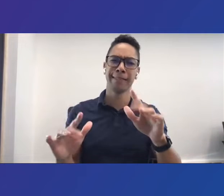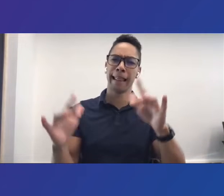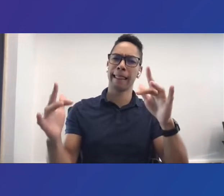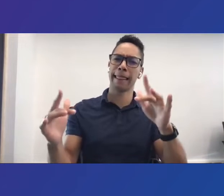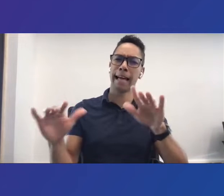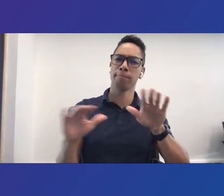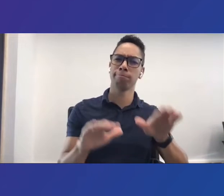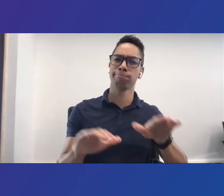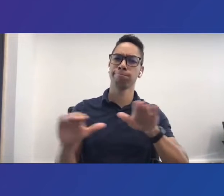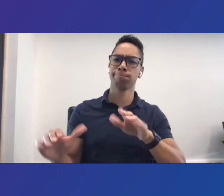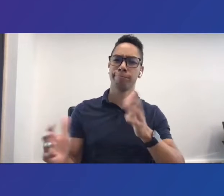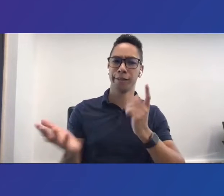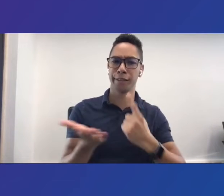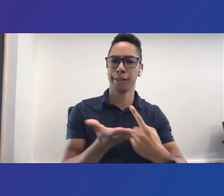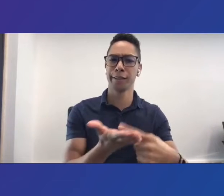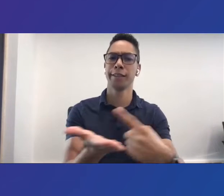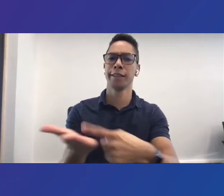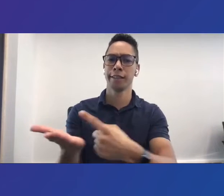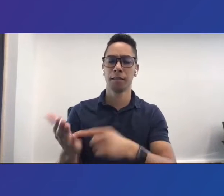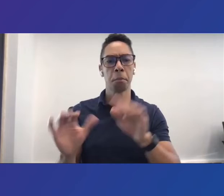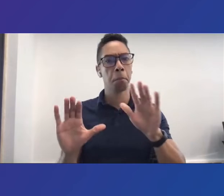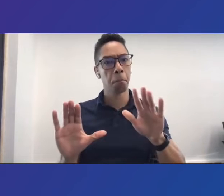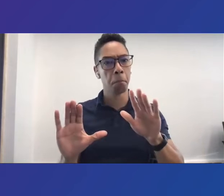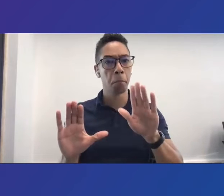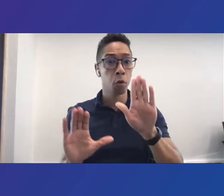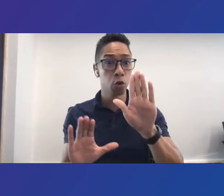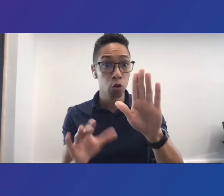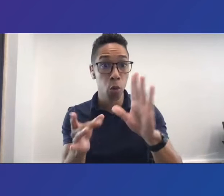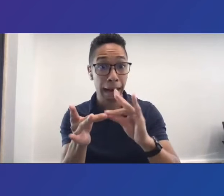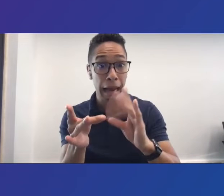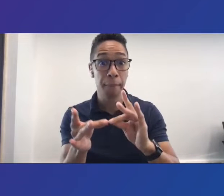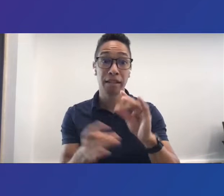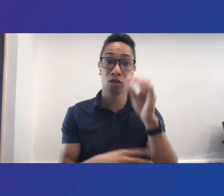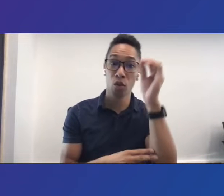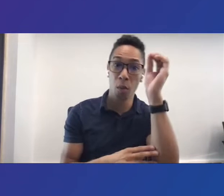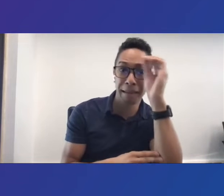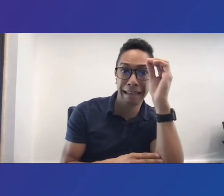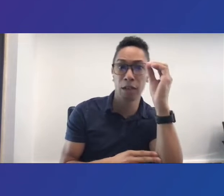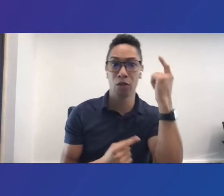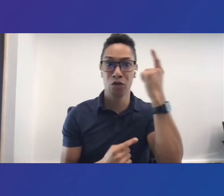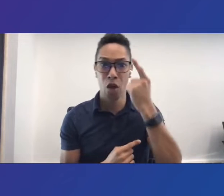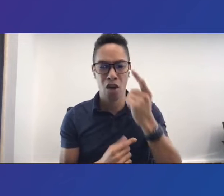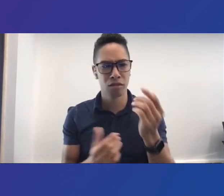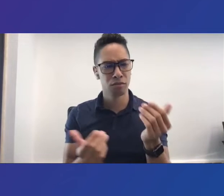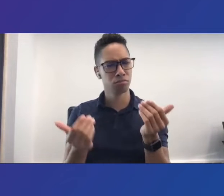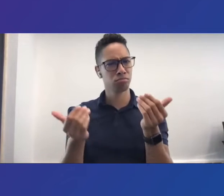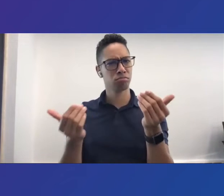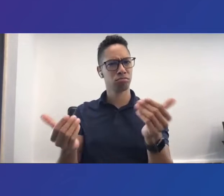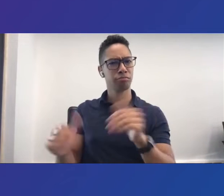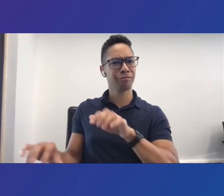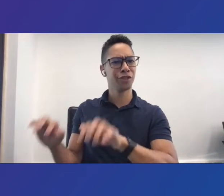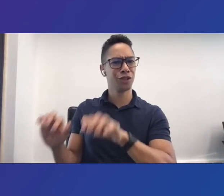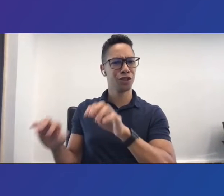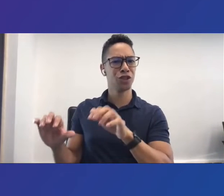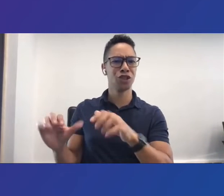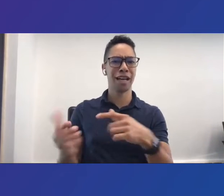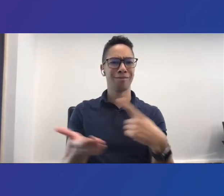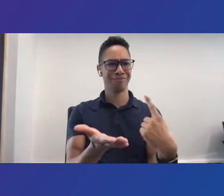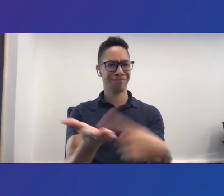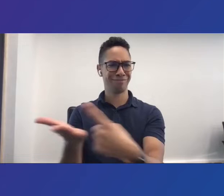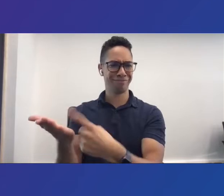conversation. However, please feel free to post your comments and reflections in the chat for the community's